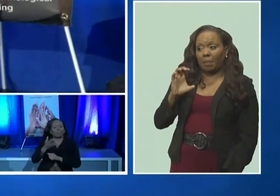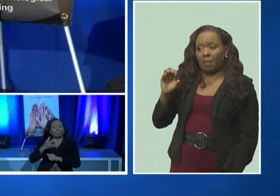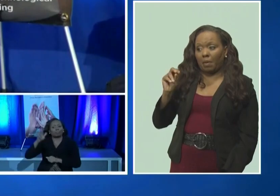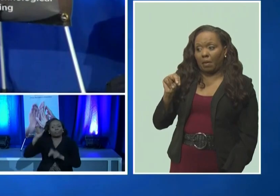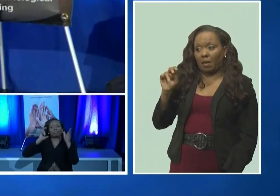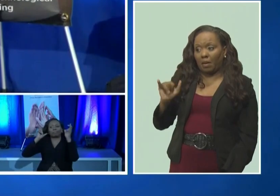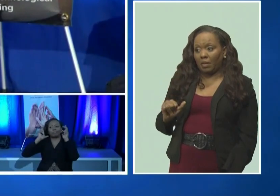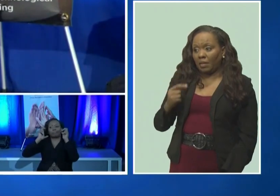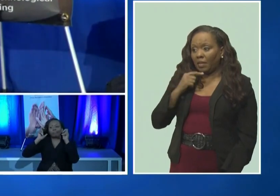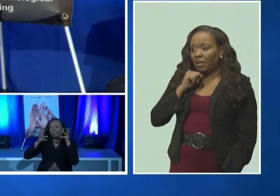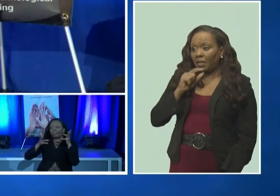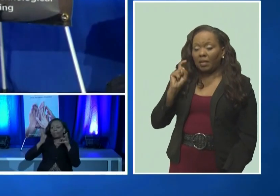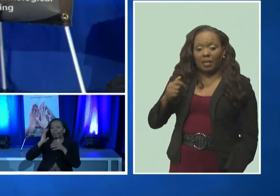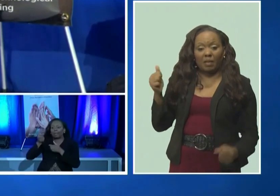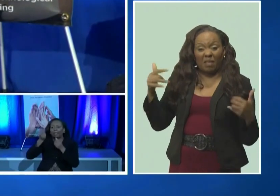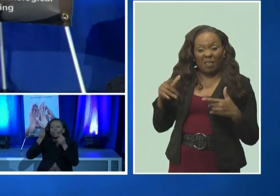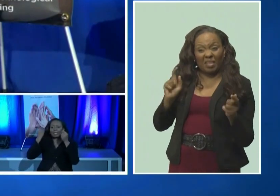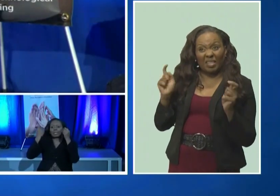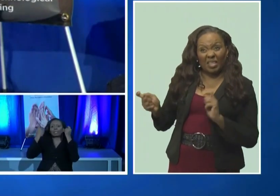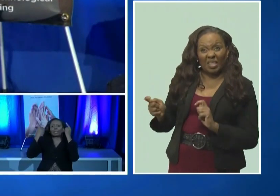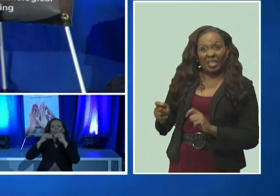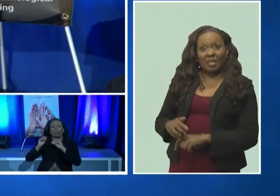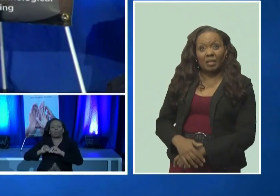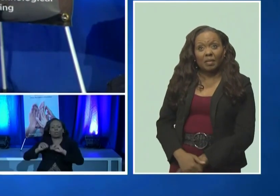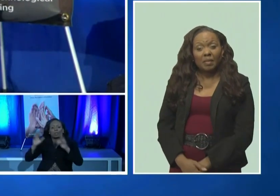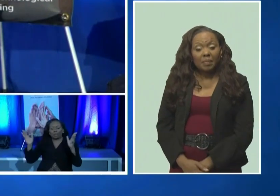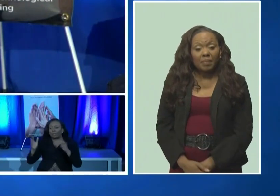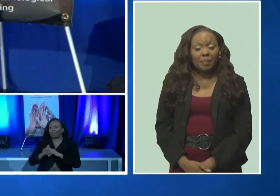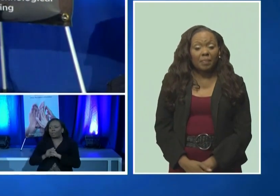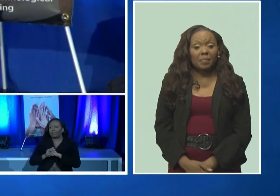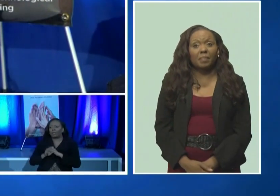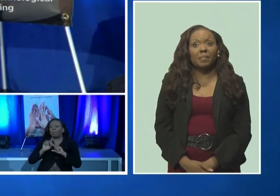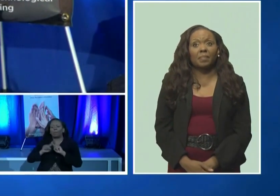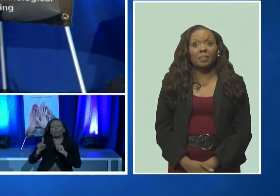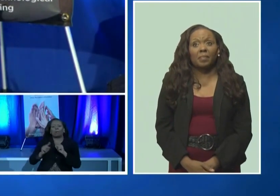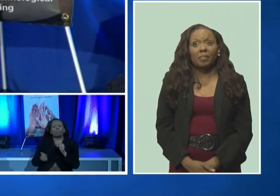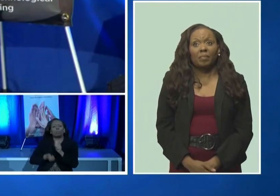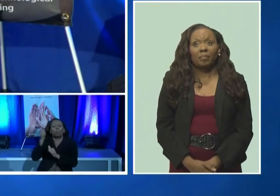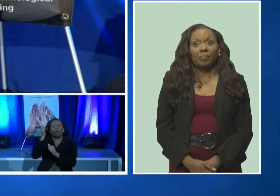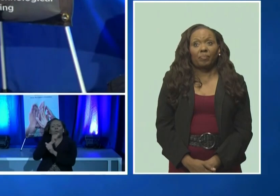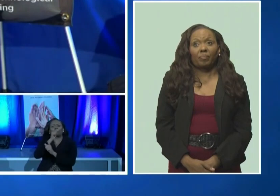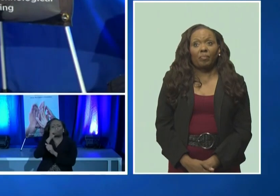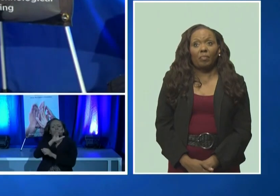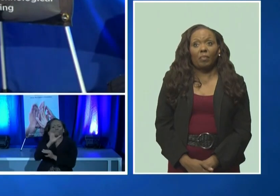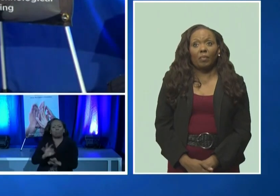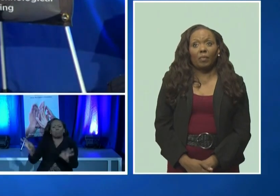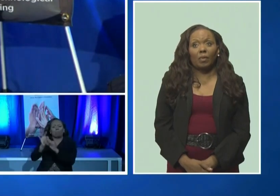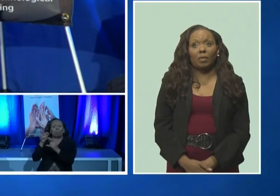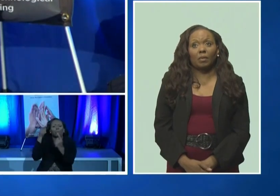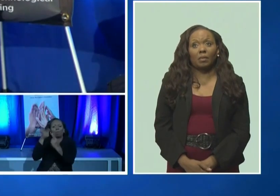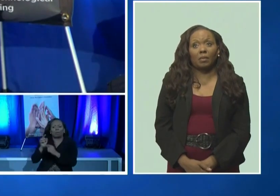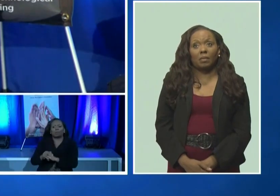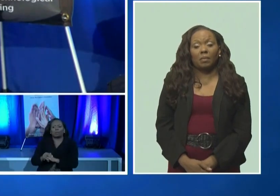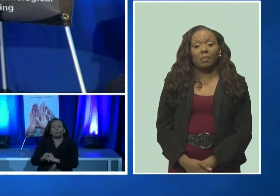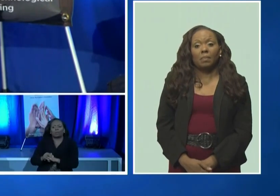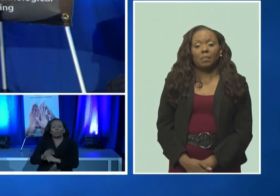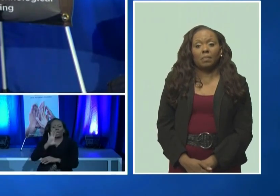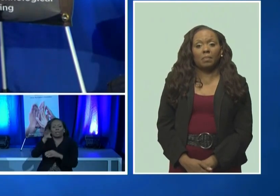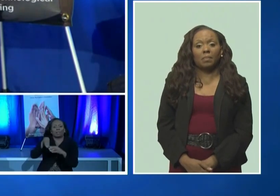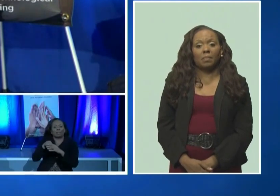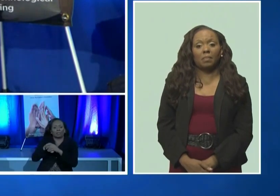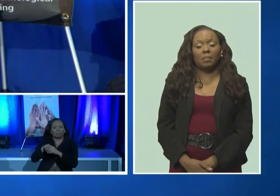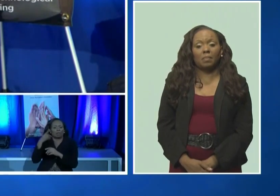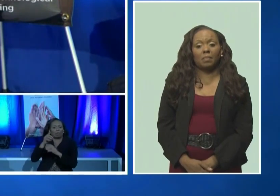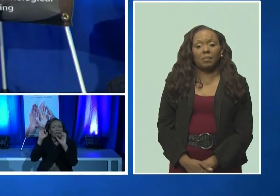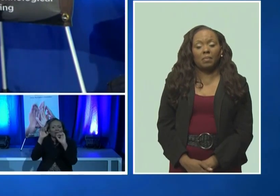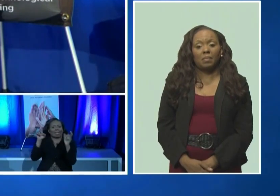no need to fear change. The investment in the transformation would be worth it in the